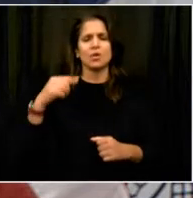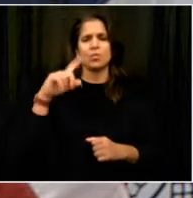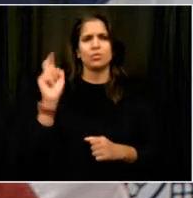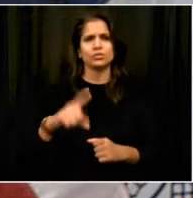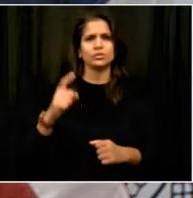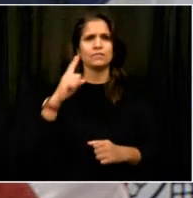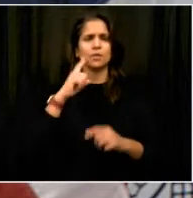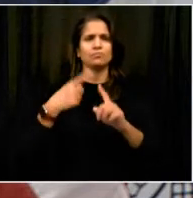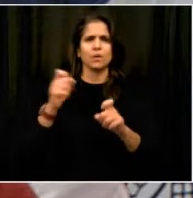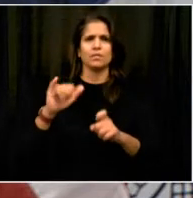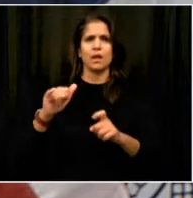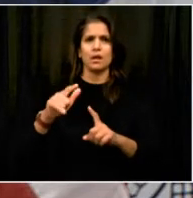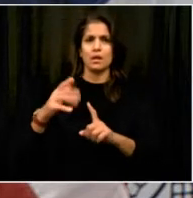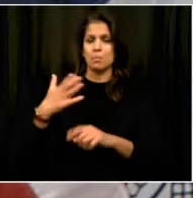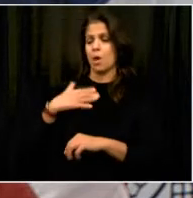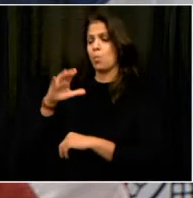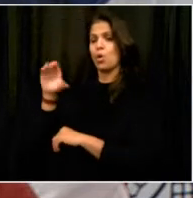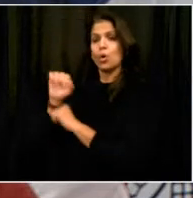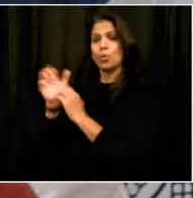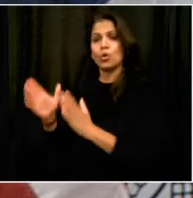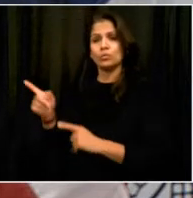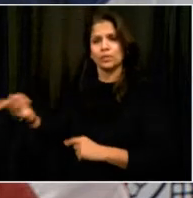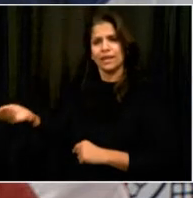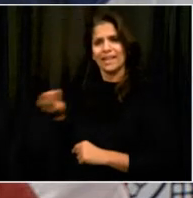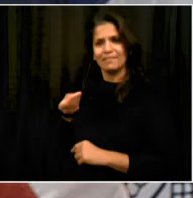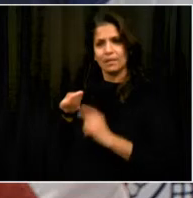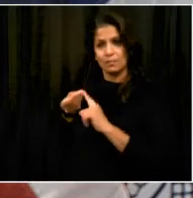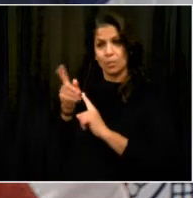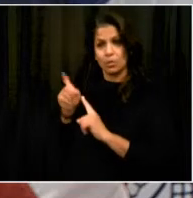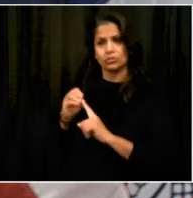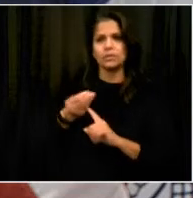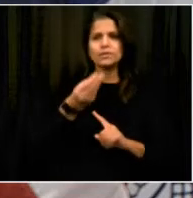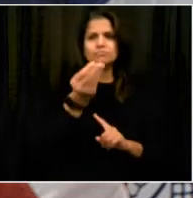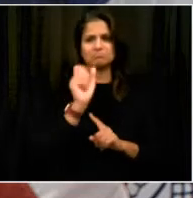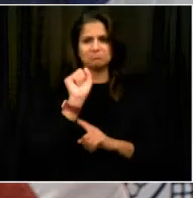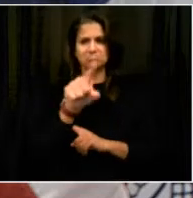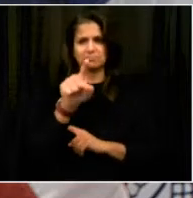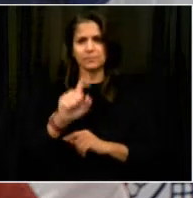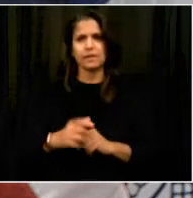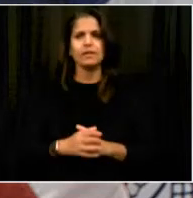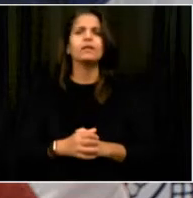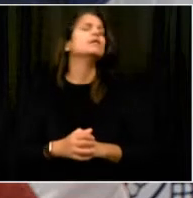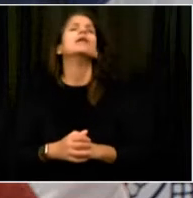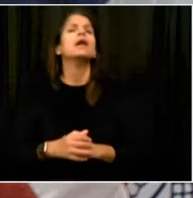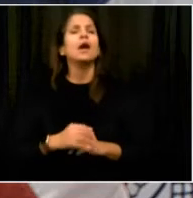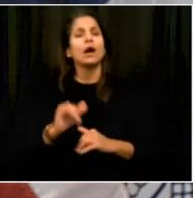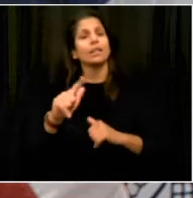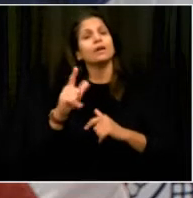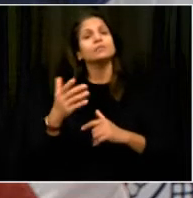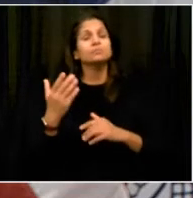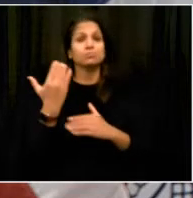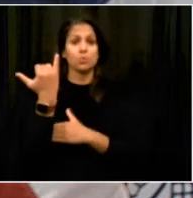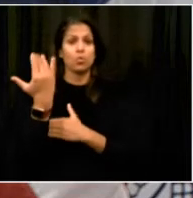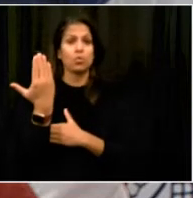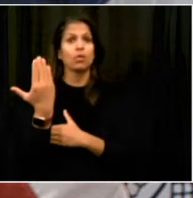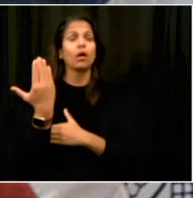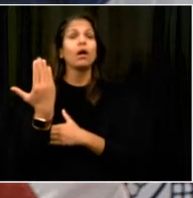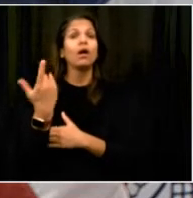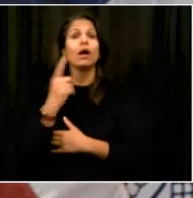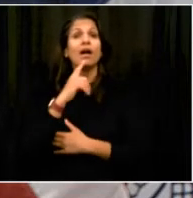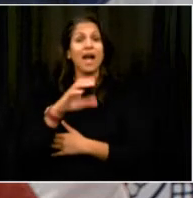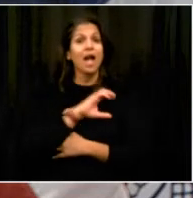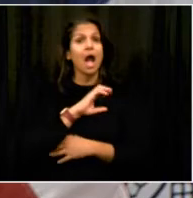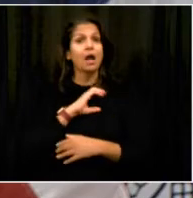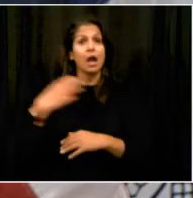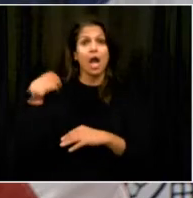surge of shootings on people who are arrested for gun possession and released. Just like in the spring and the summer, he provided no